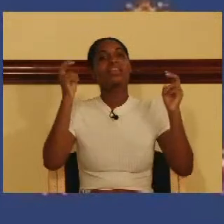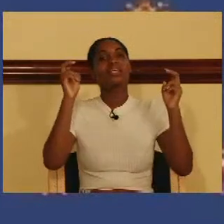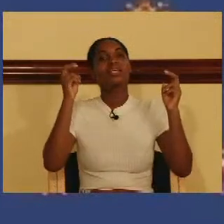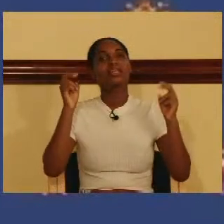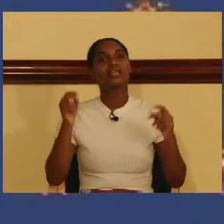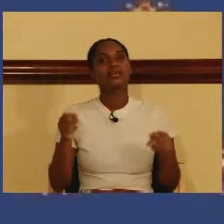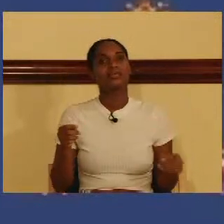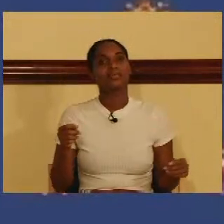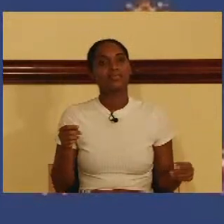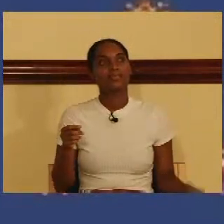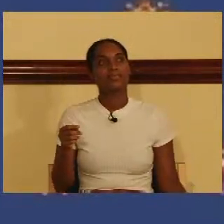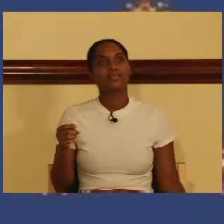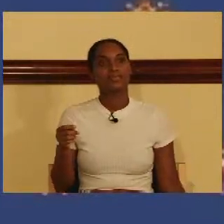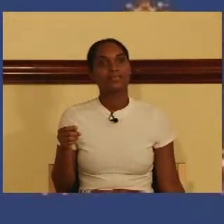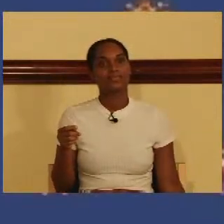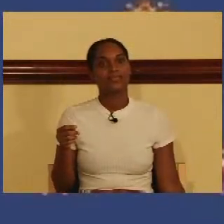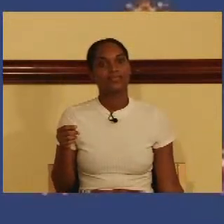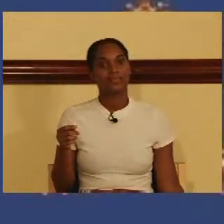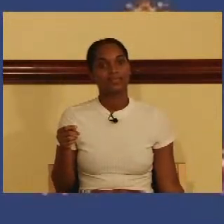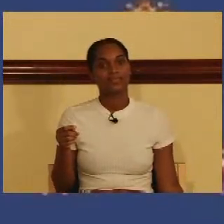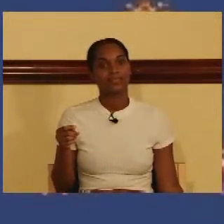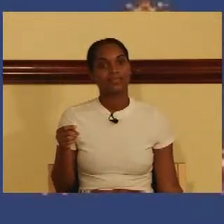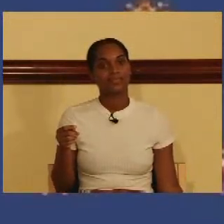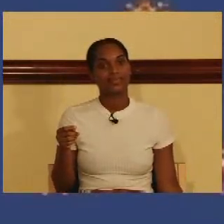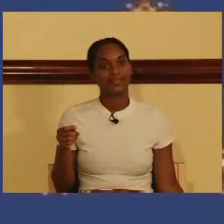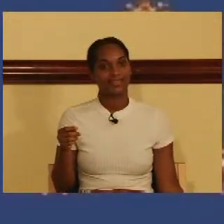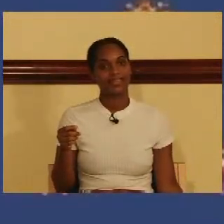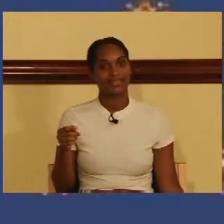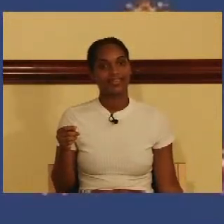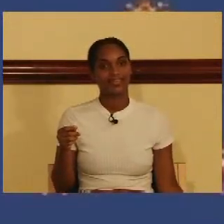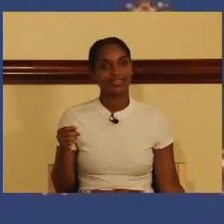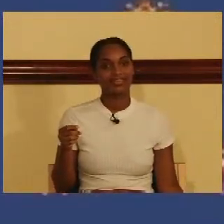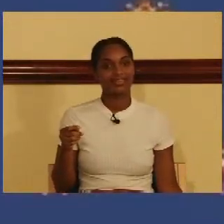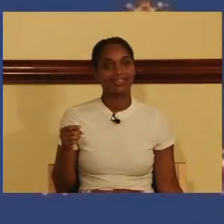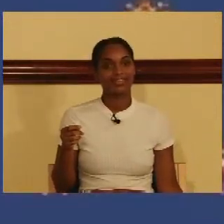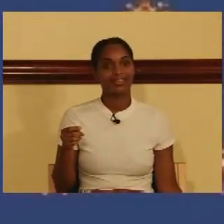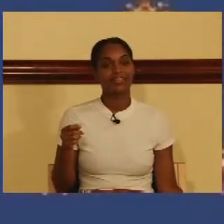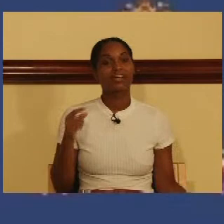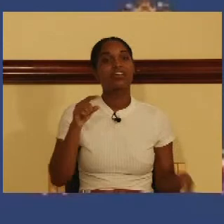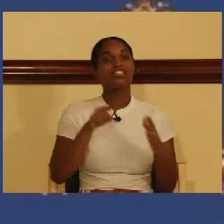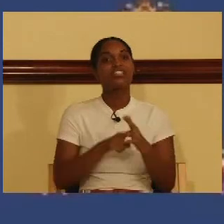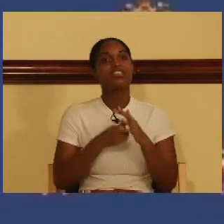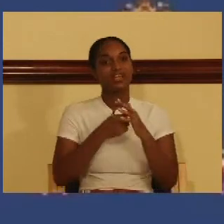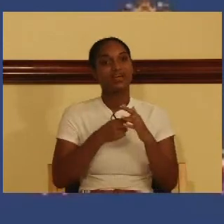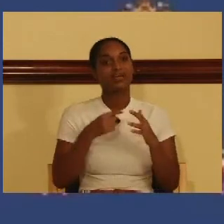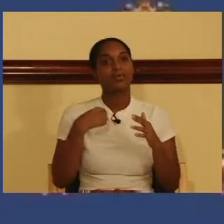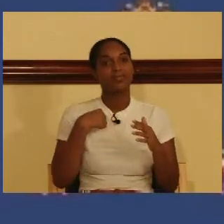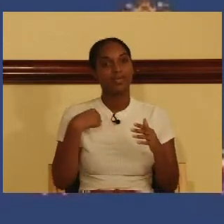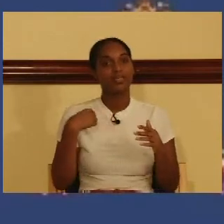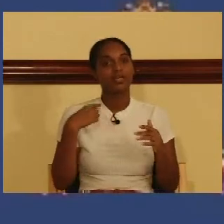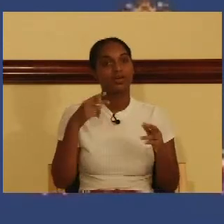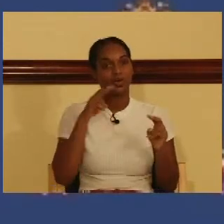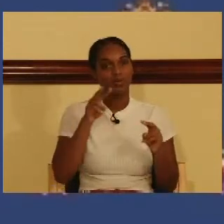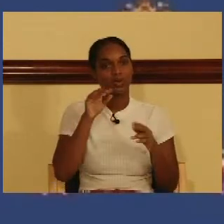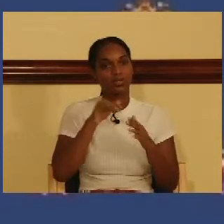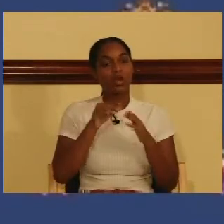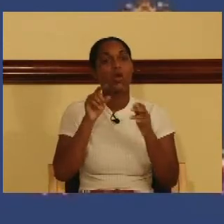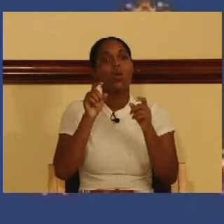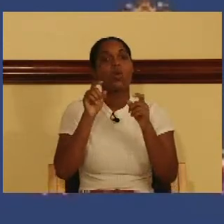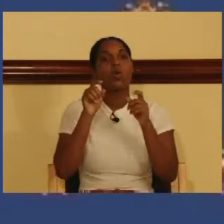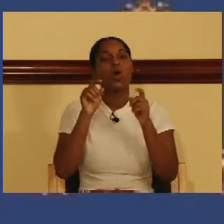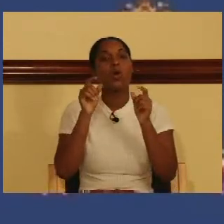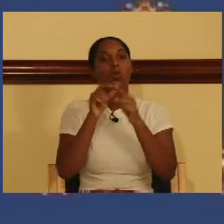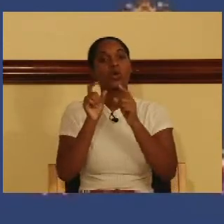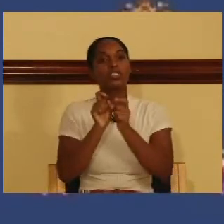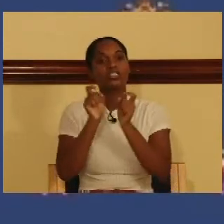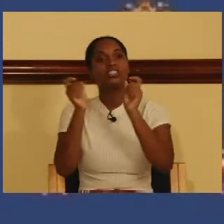Month that it says evolve. And at the start of the session, I Googled the word evolve, and